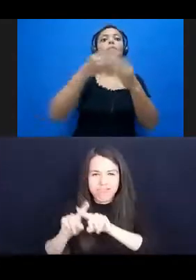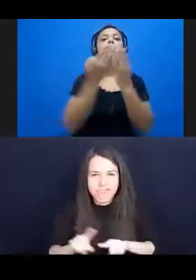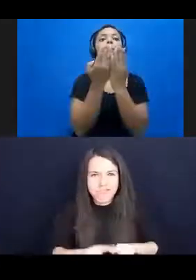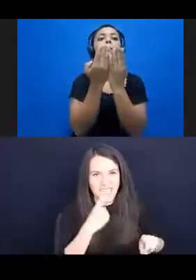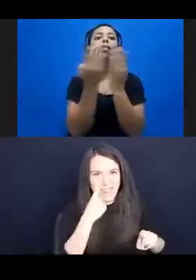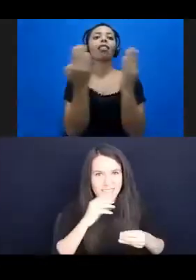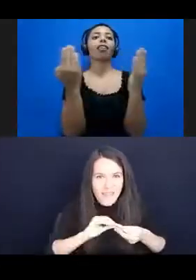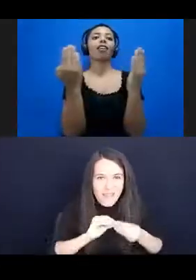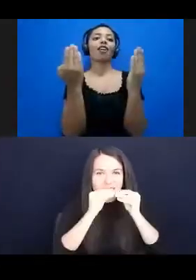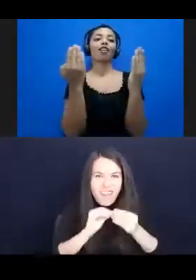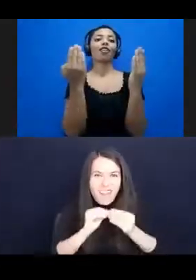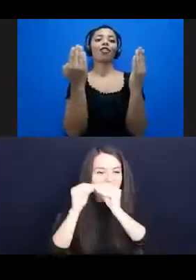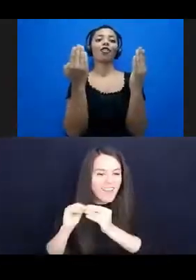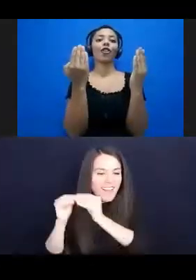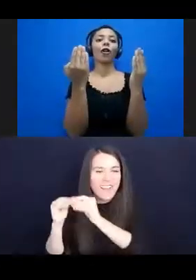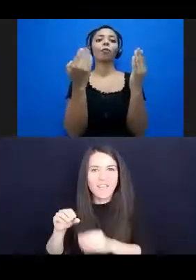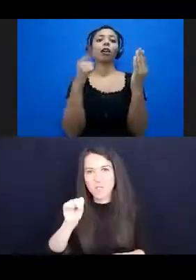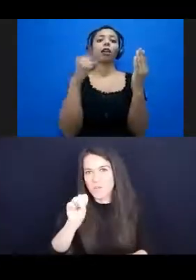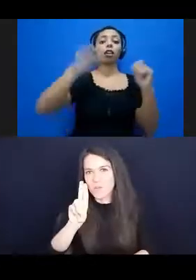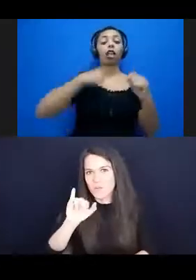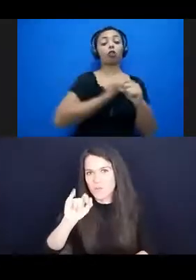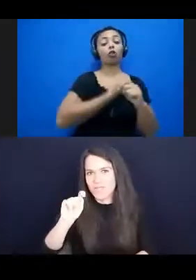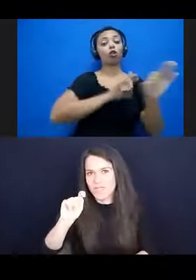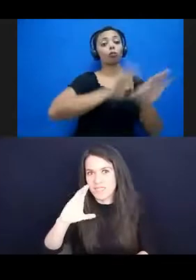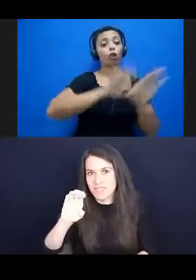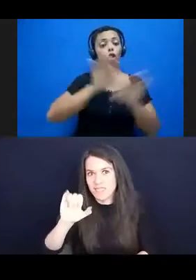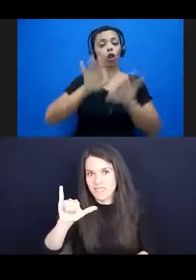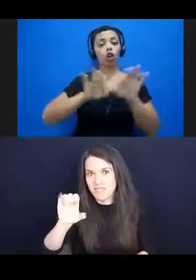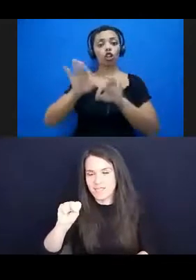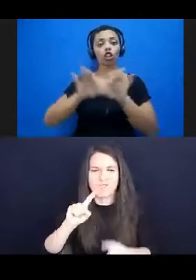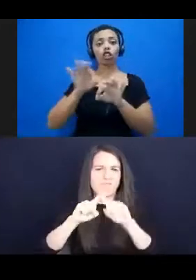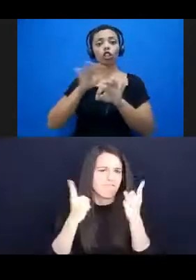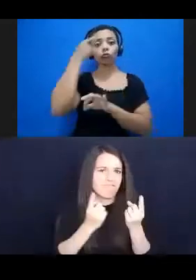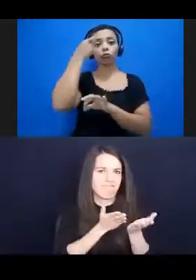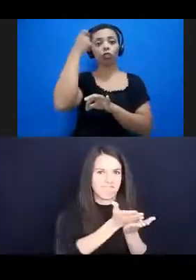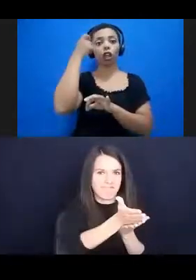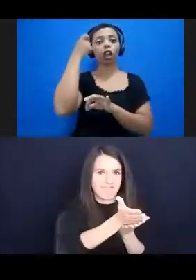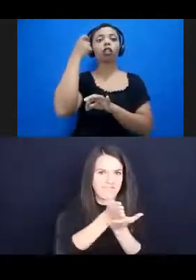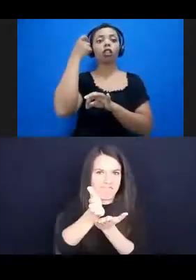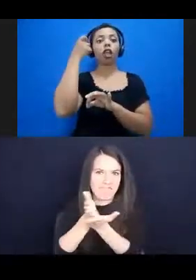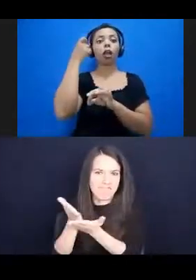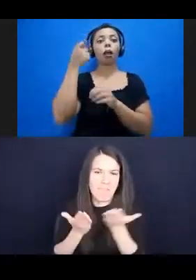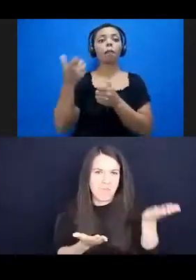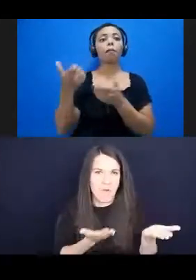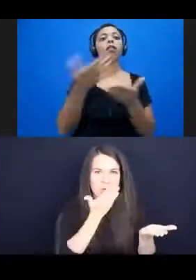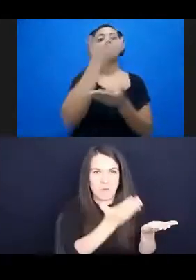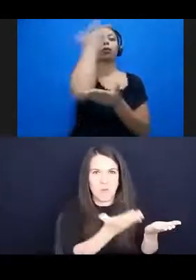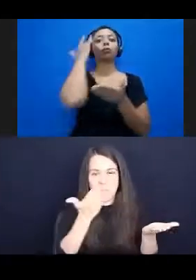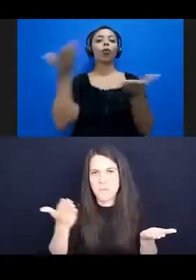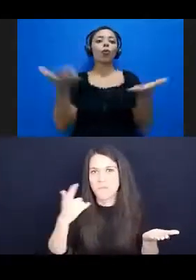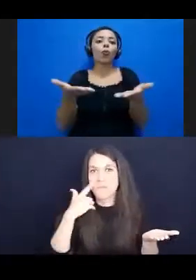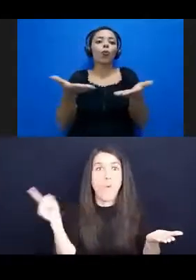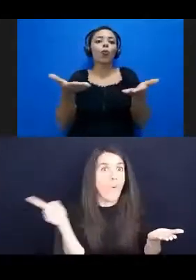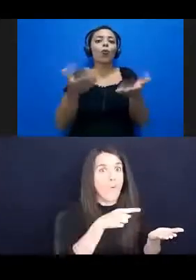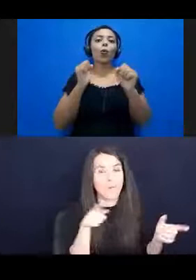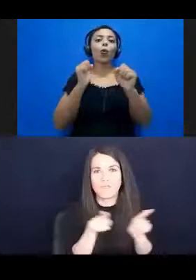over the course of the SUITCEYES project. And you will see several others over the course of today, but they all share the same features,